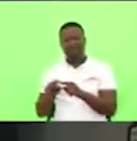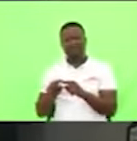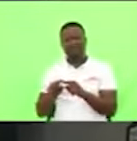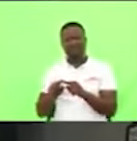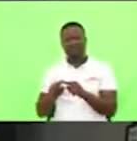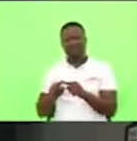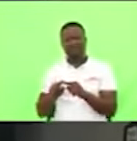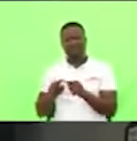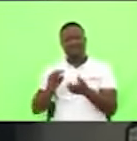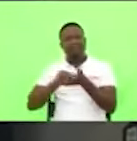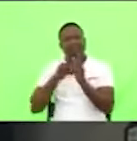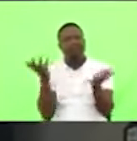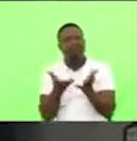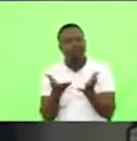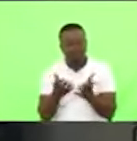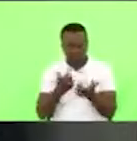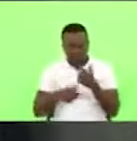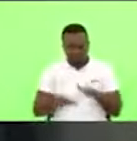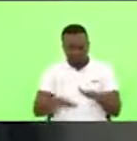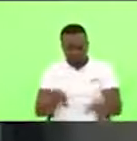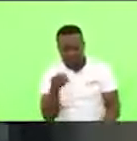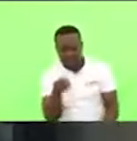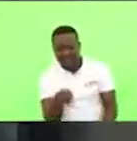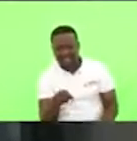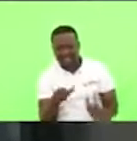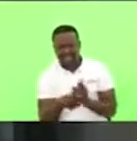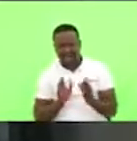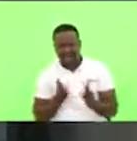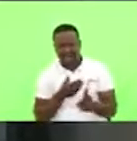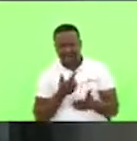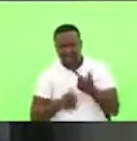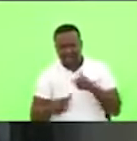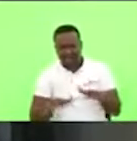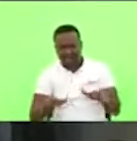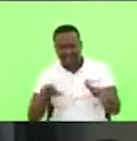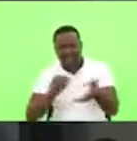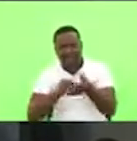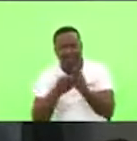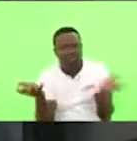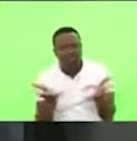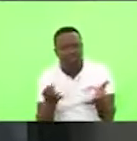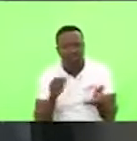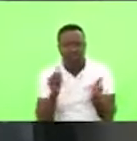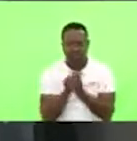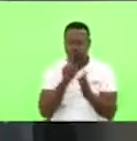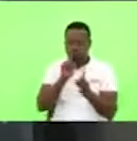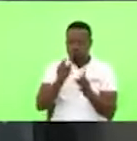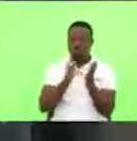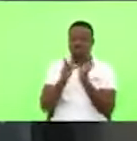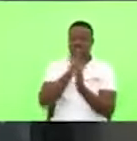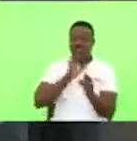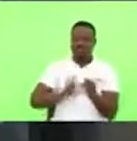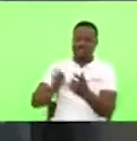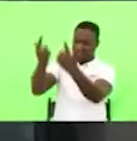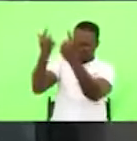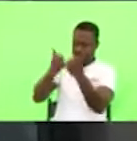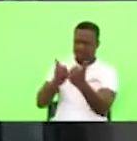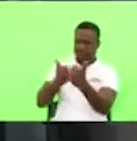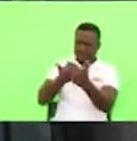What that will mean to that generation and our generation is this, that Jesus came to